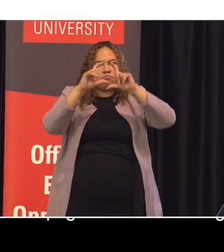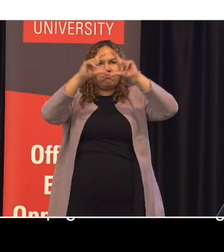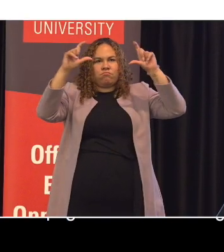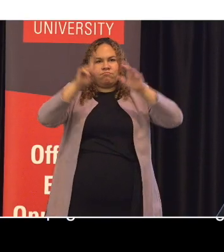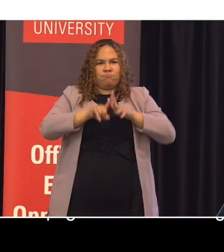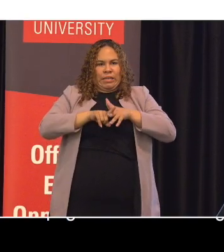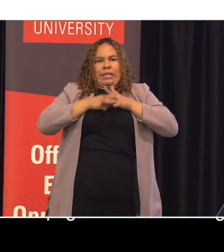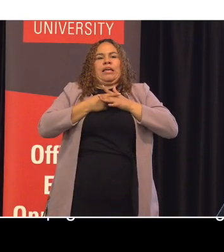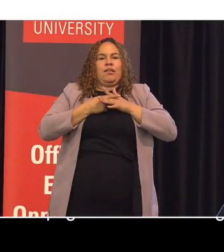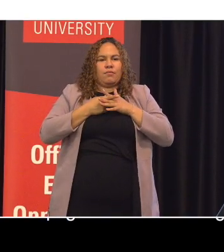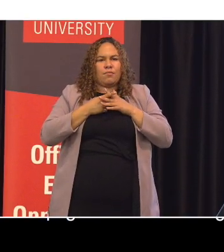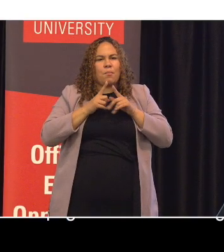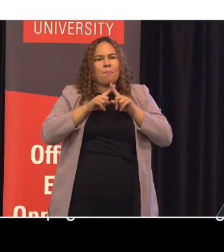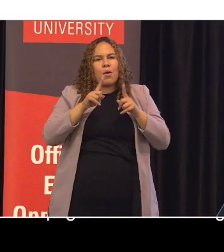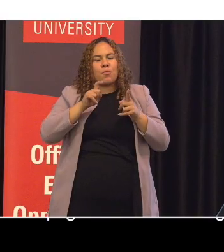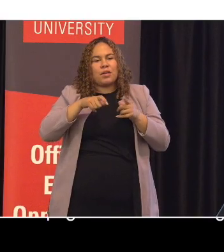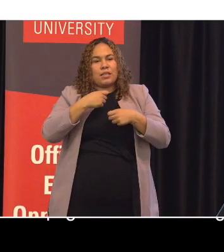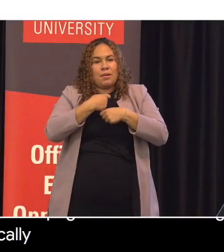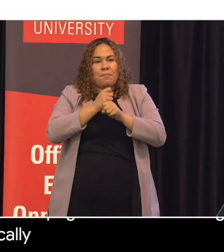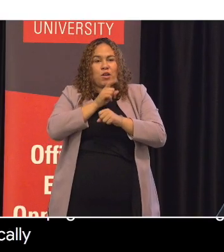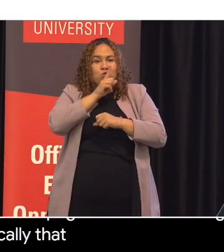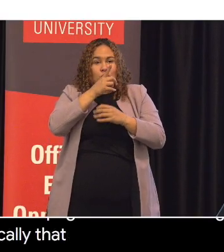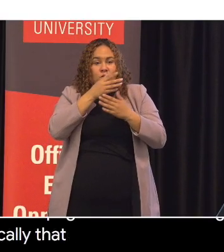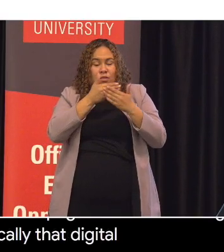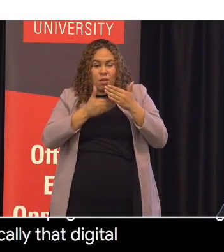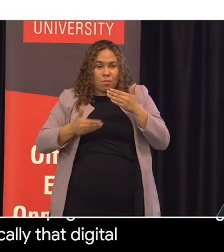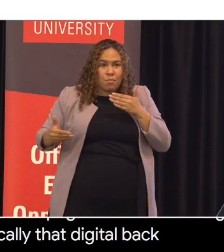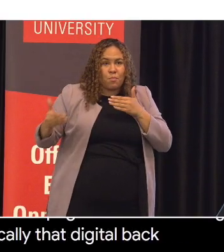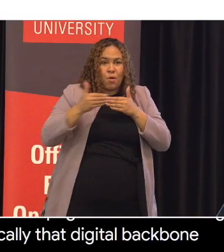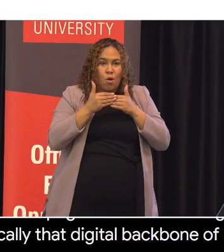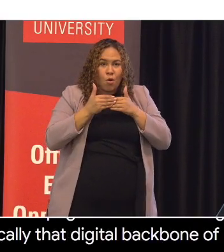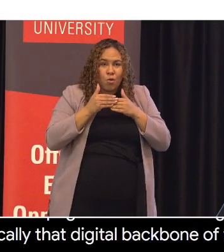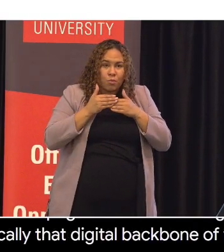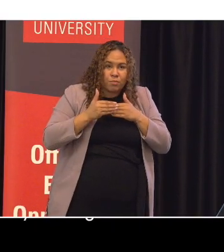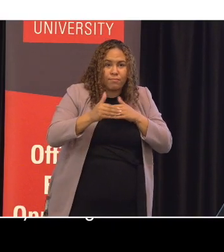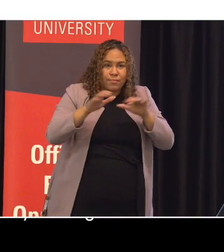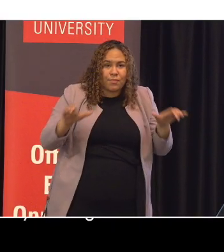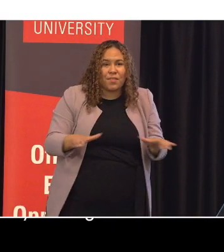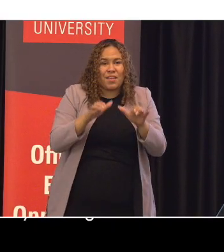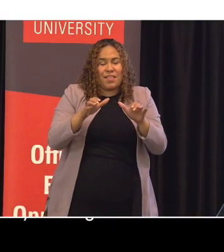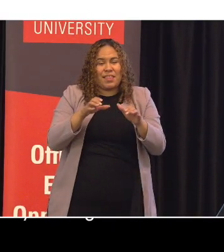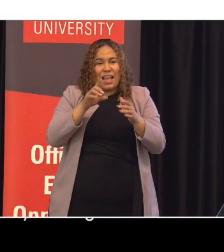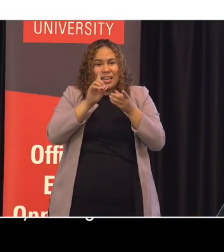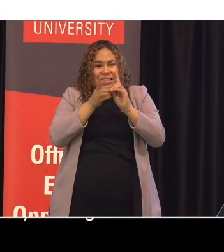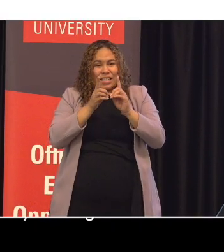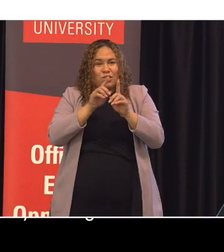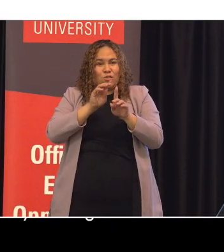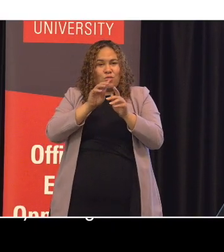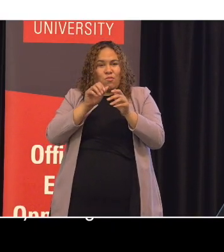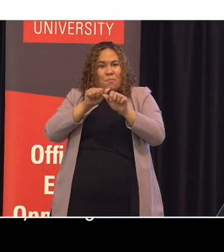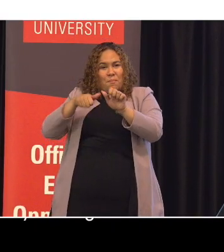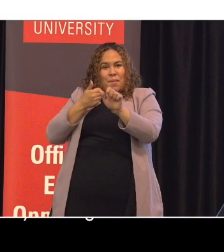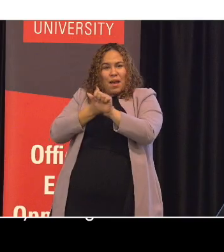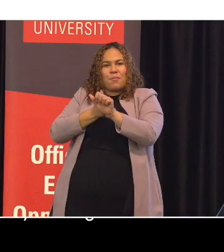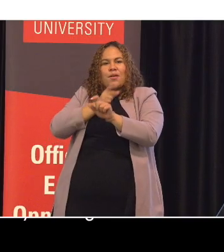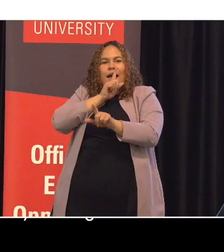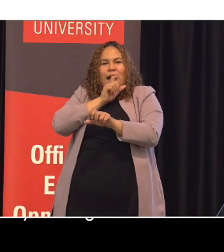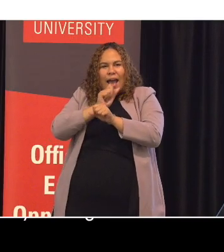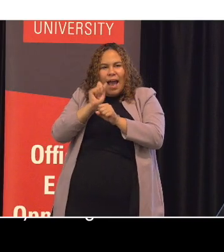make sure that programmatically, that digital backbone of the document, it is actually a